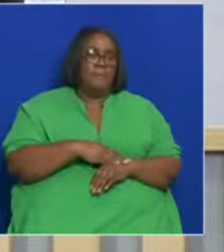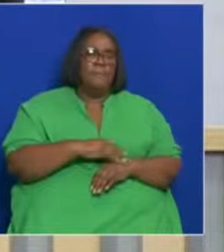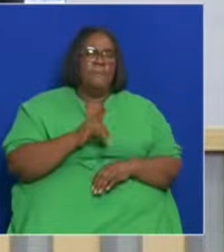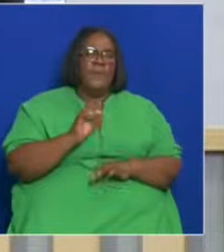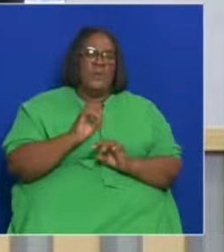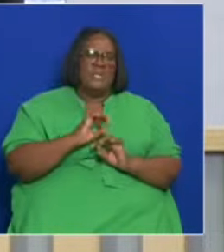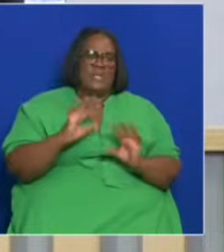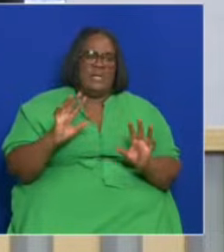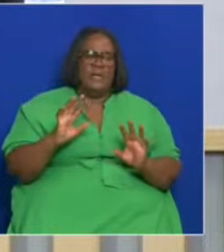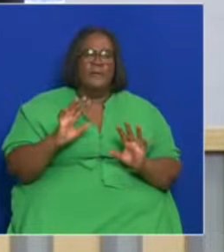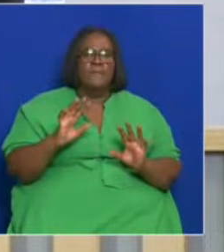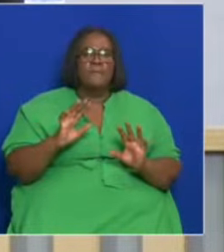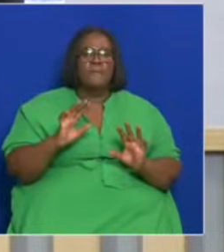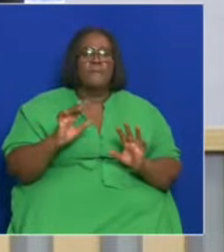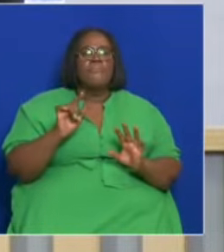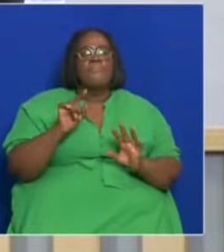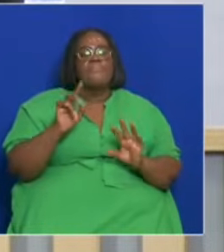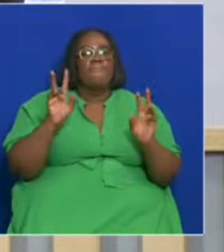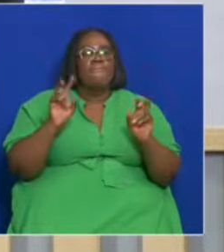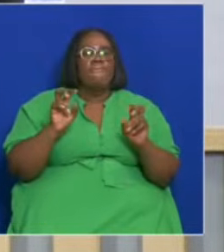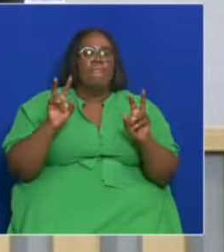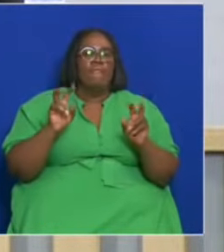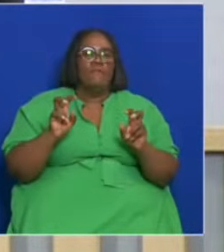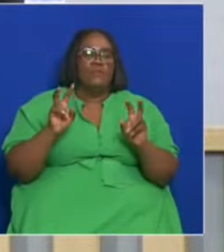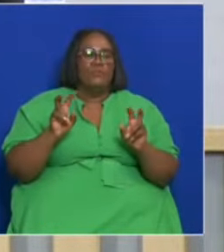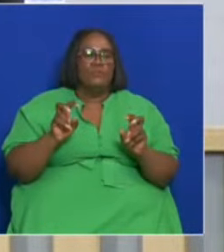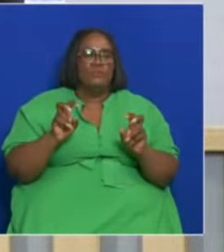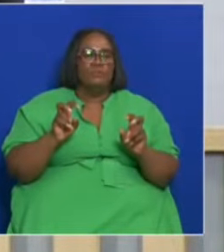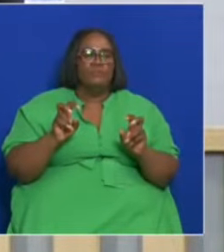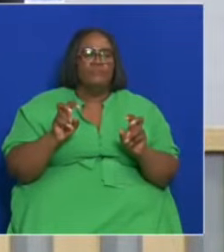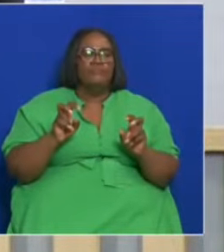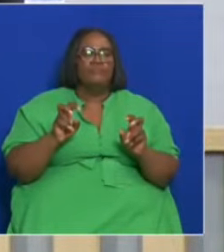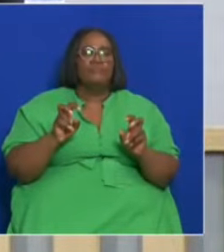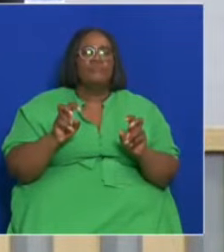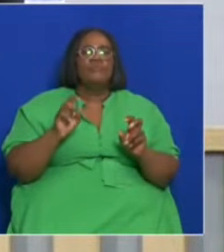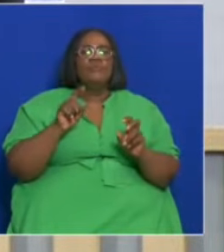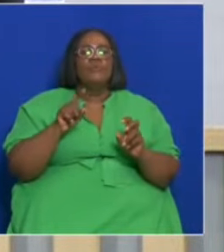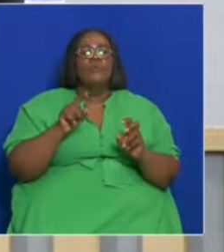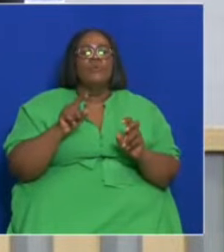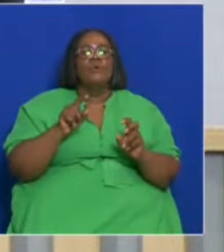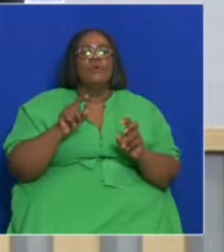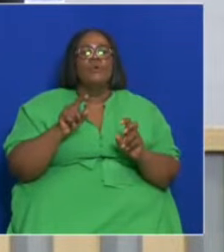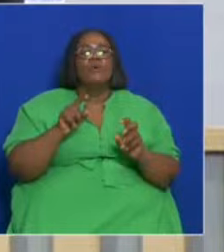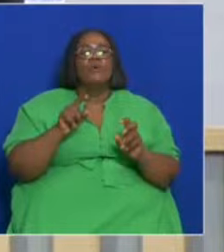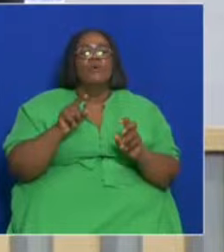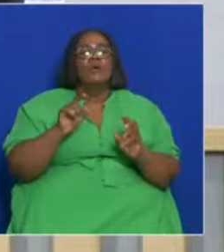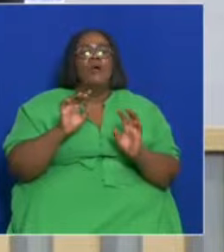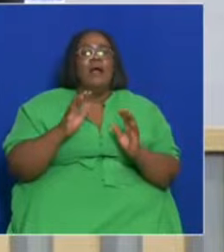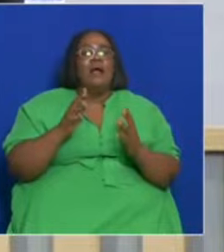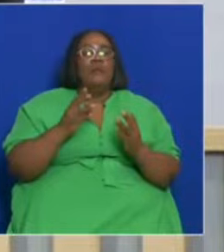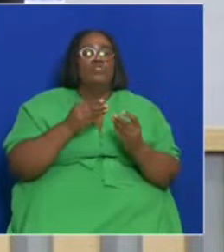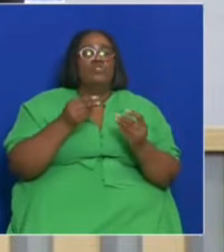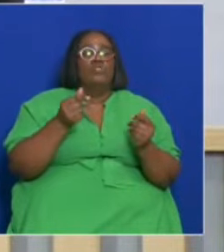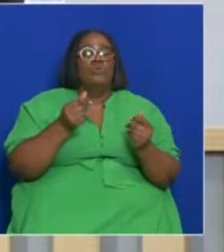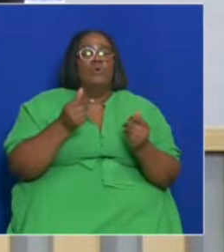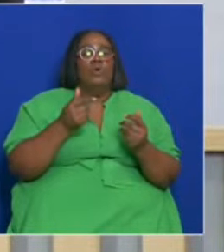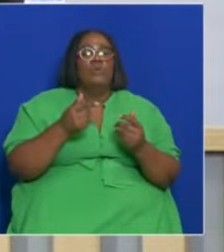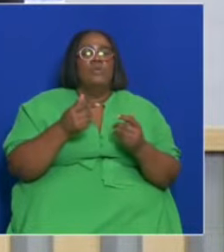the issues of how they dealt with the matter would come up. So Because in that